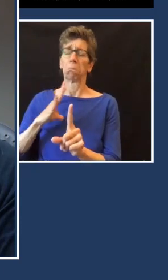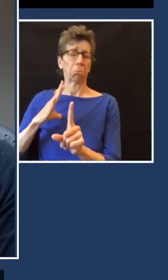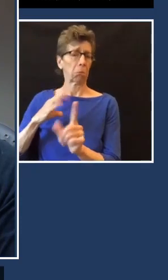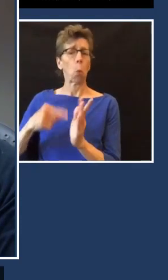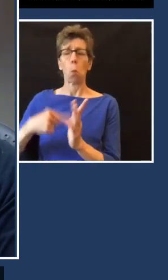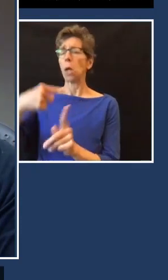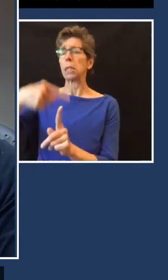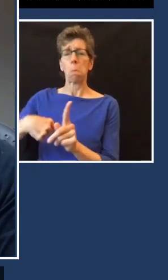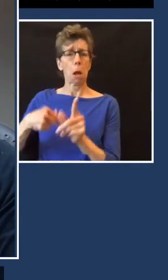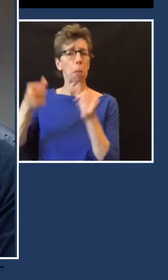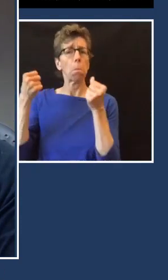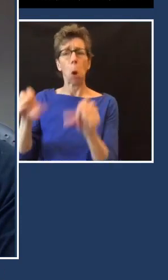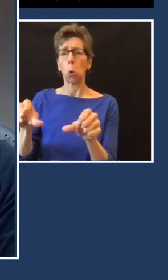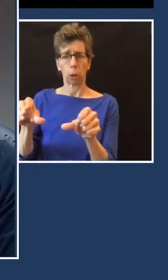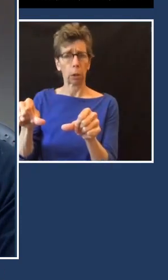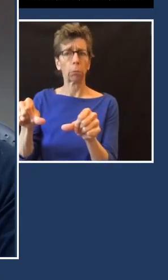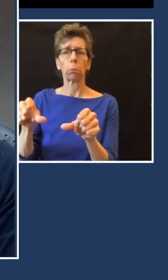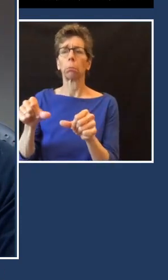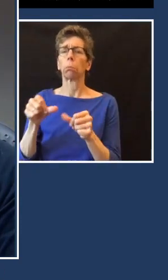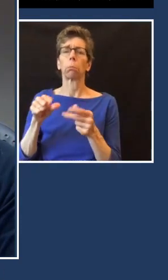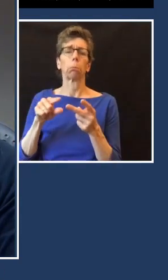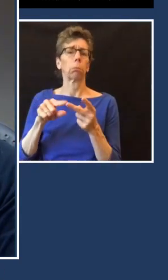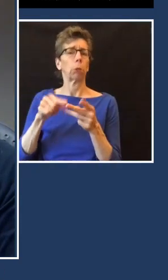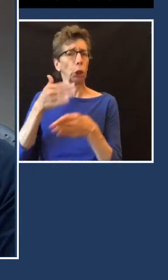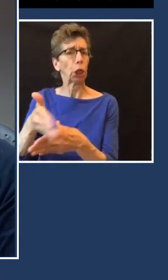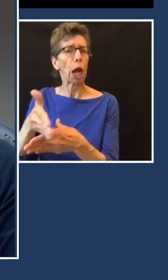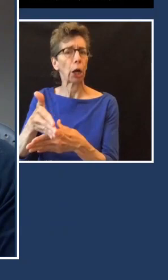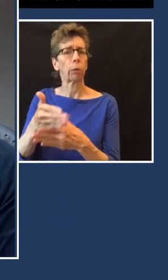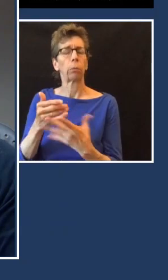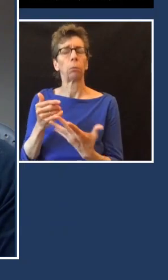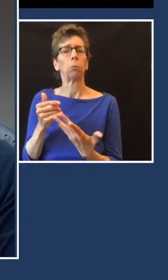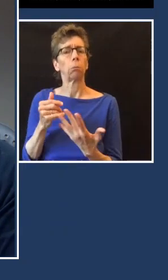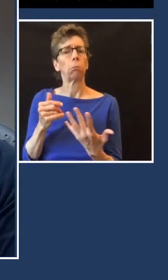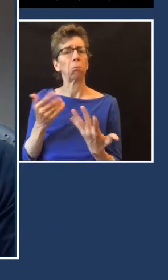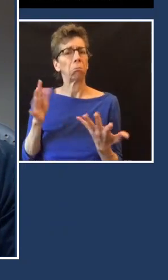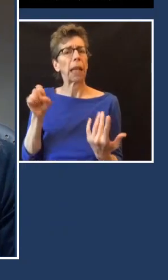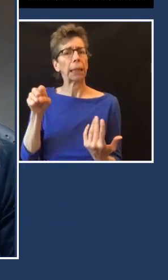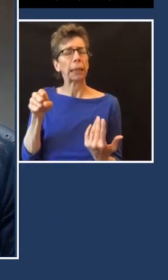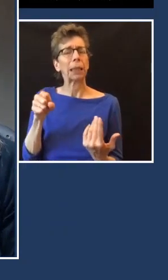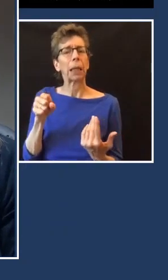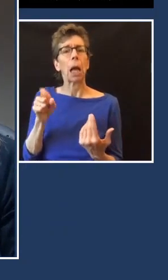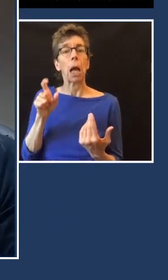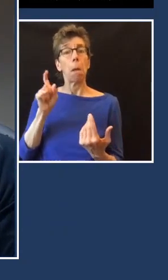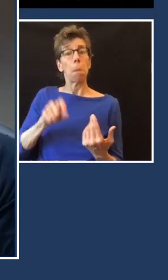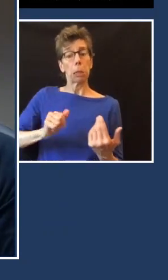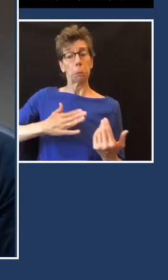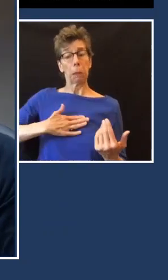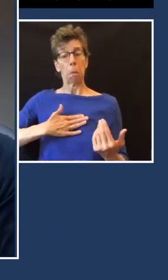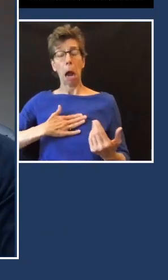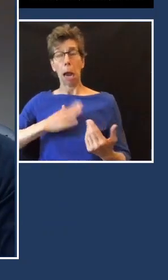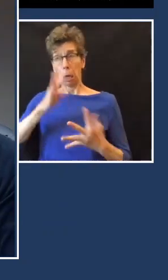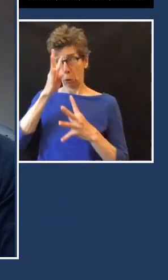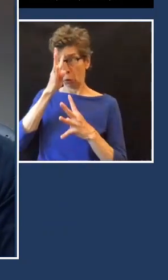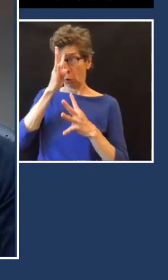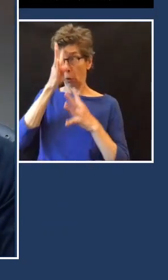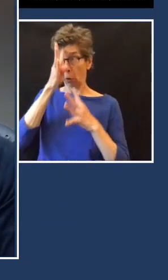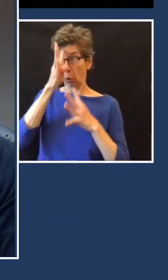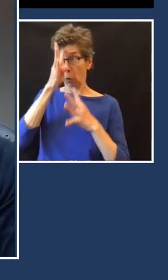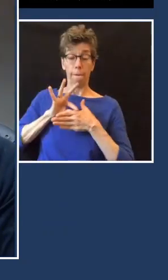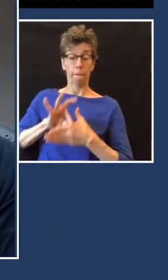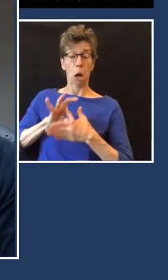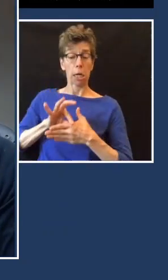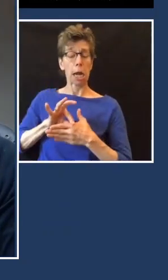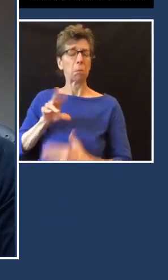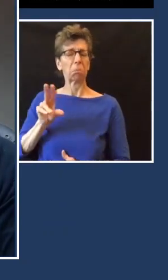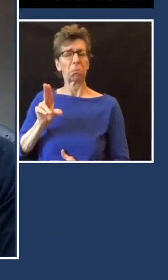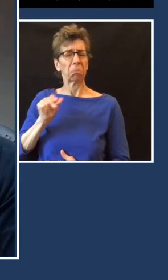in. And these posts, like, they don't have to be content that you've created on your own. You can express gratitude